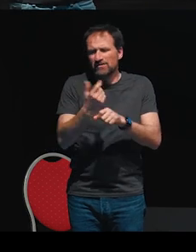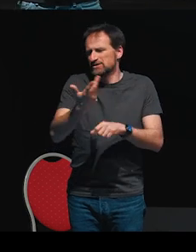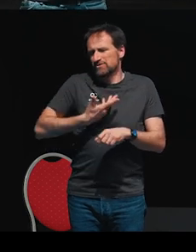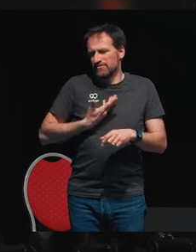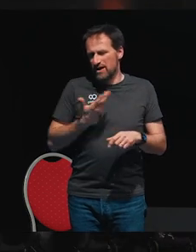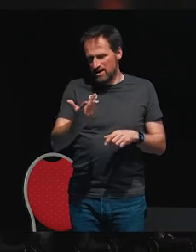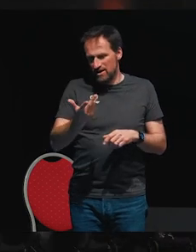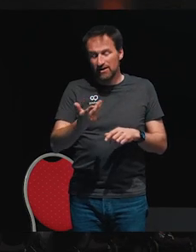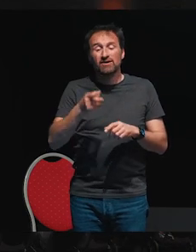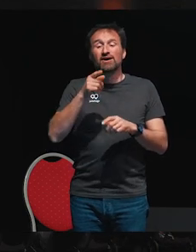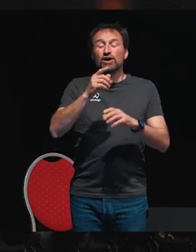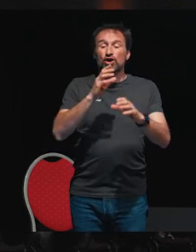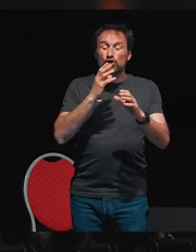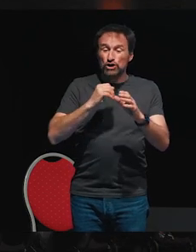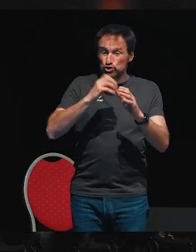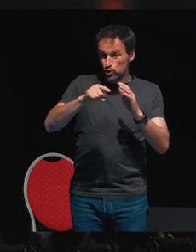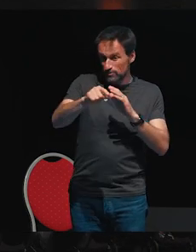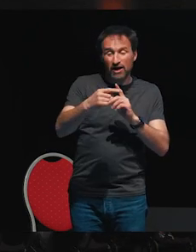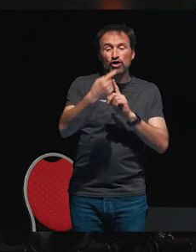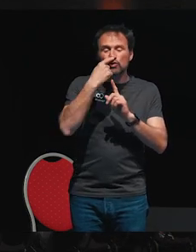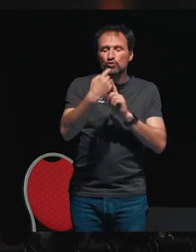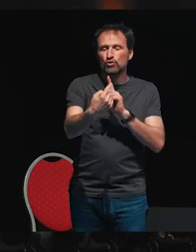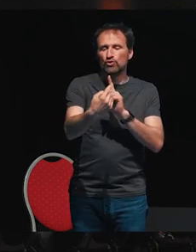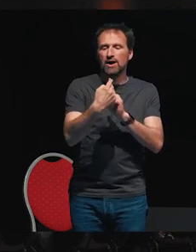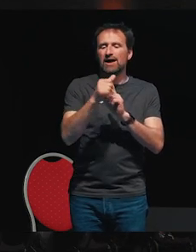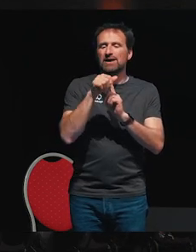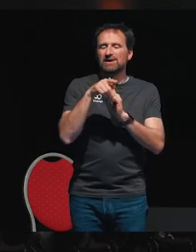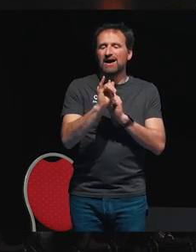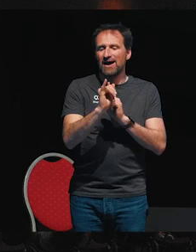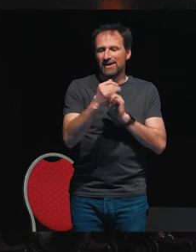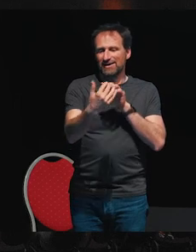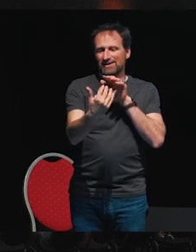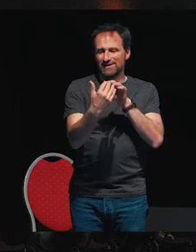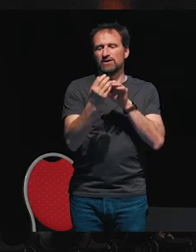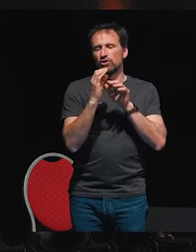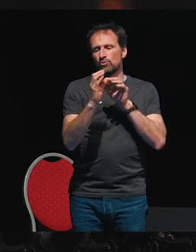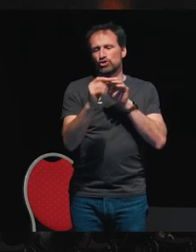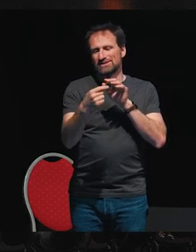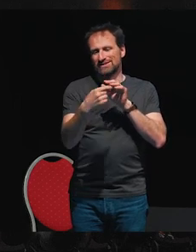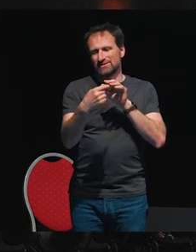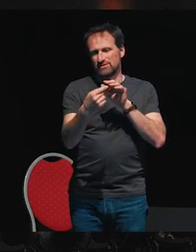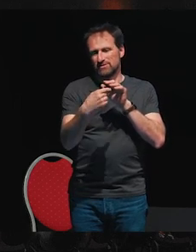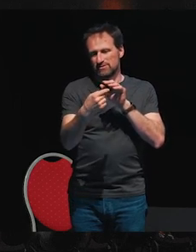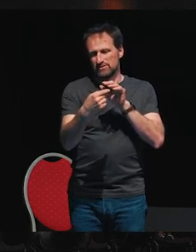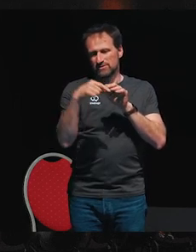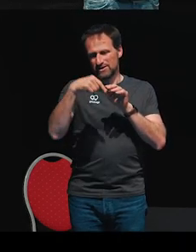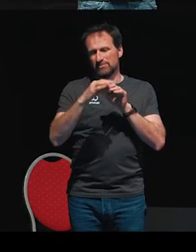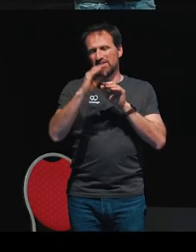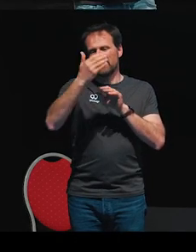your consumer-facing API that you created in the facet. So no matter what you do, start with a